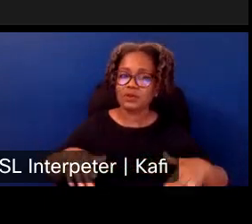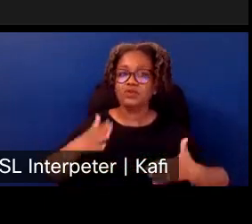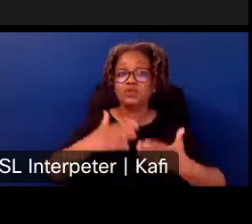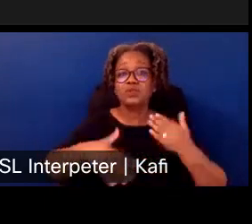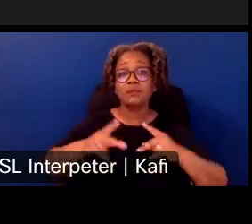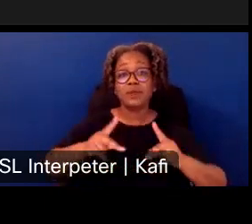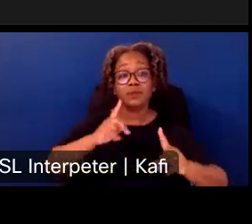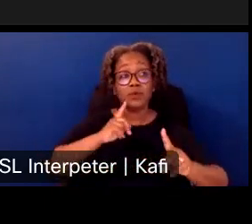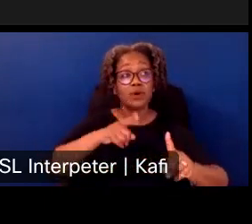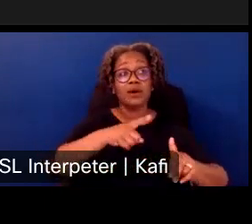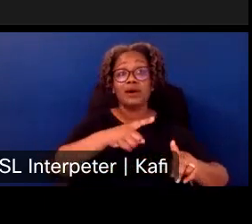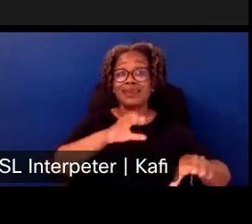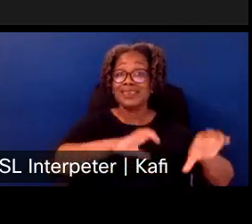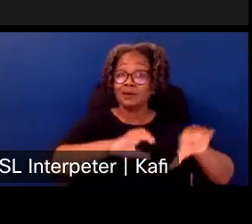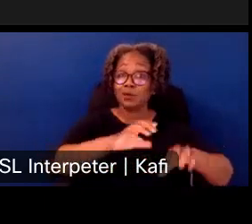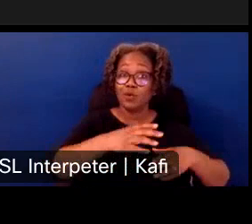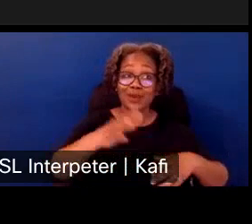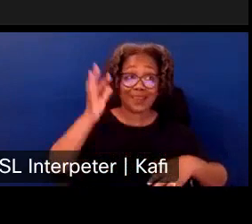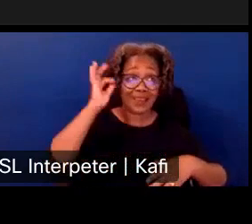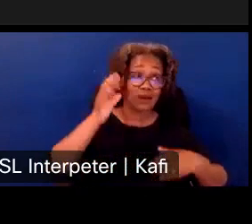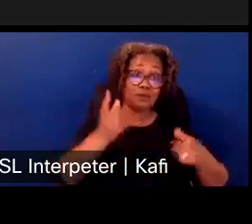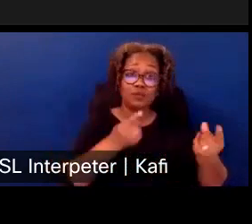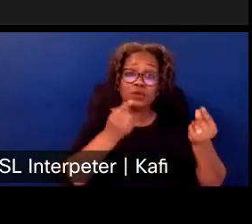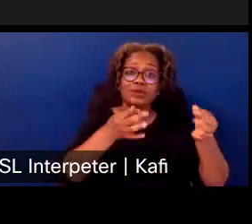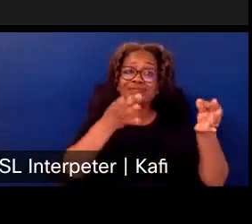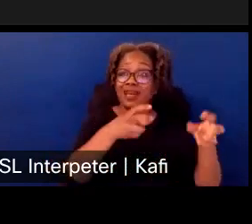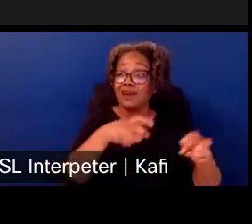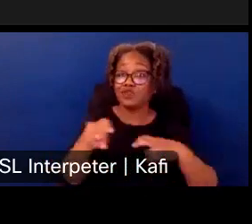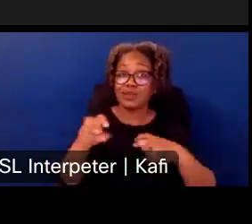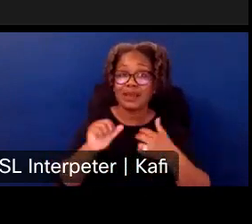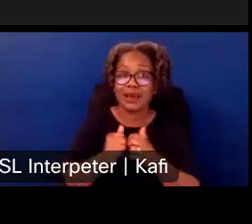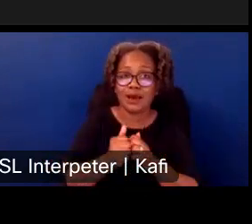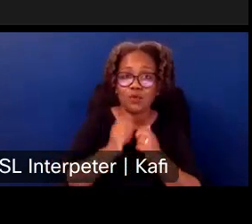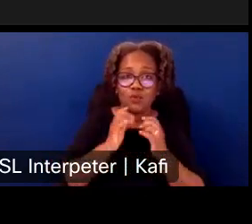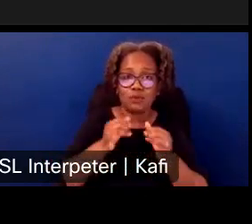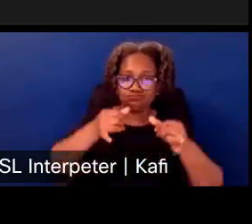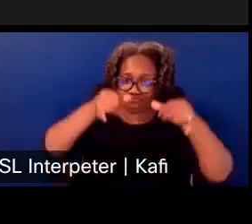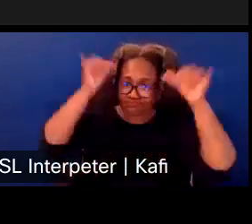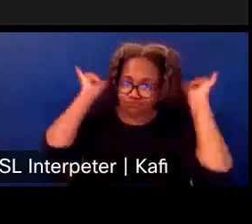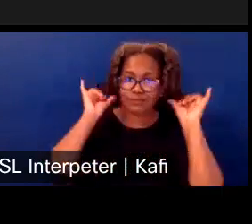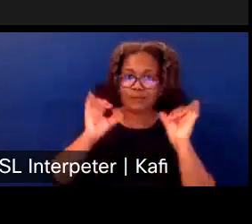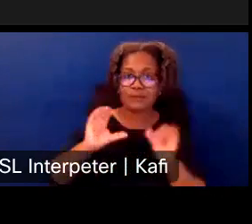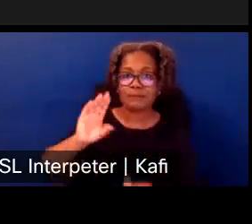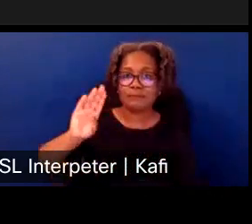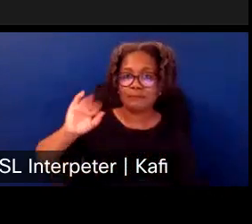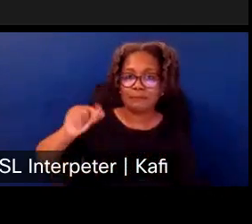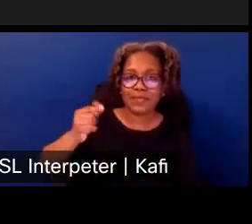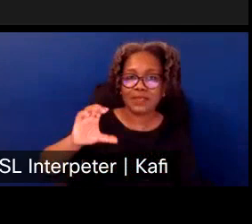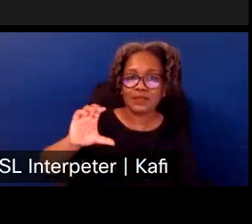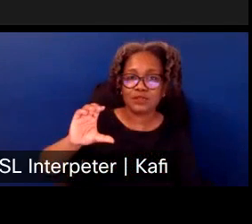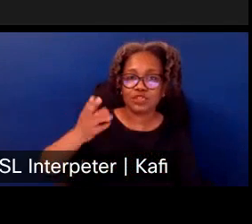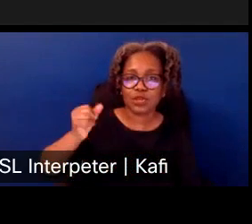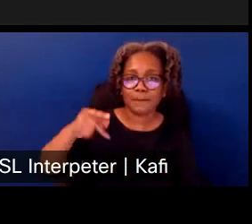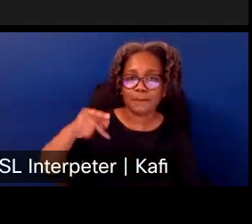do, is to go ahead and cut off all that straight hair and just deal with their natural texture as it was growing out.